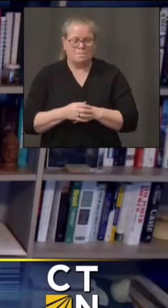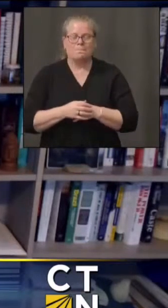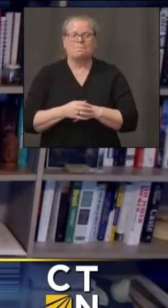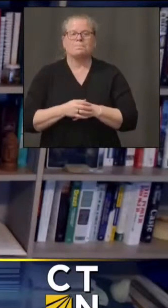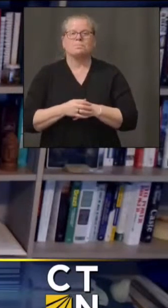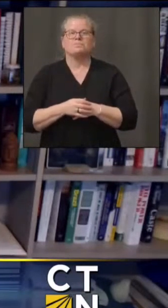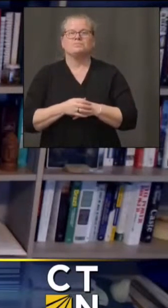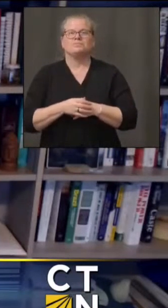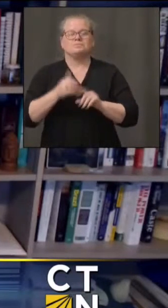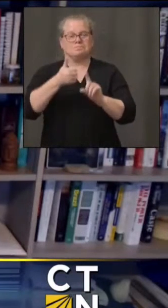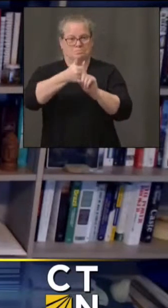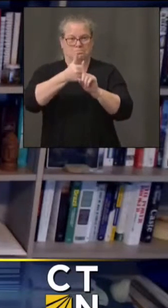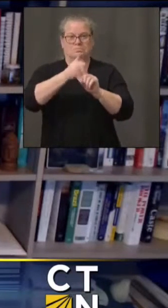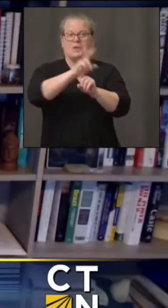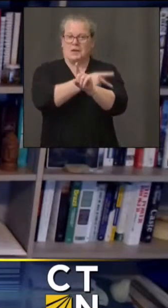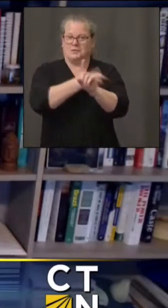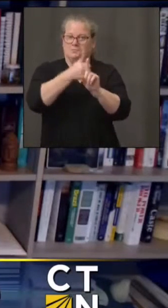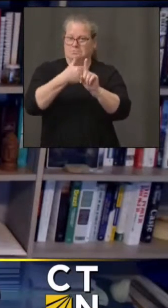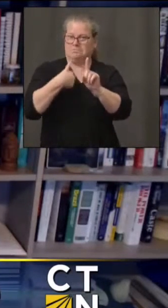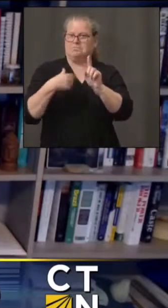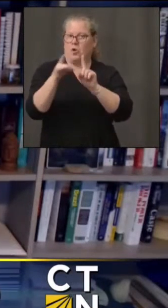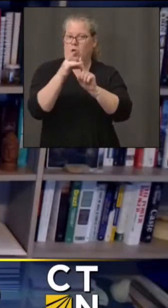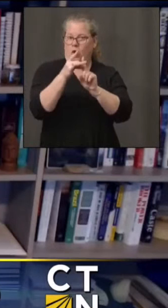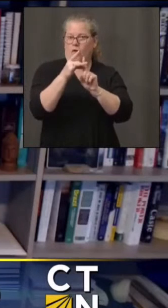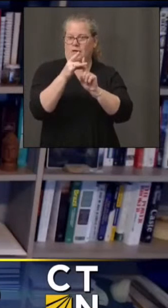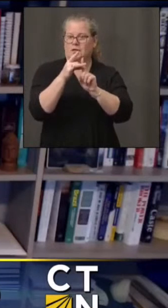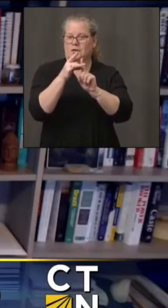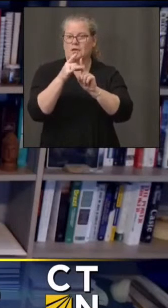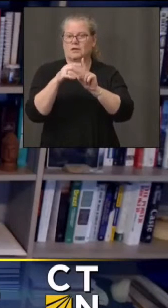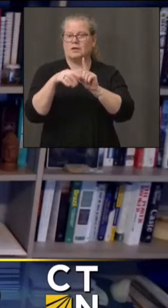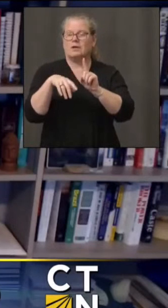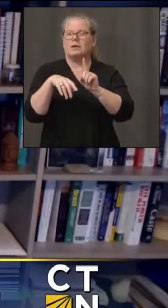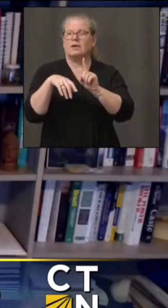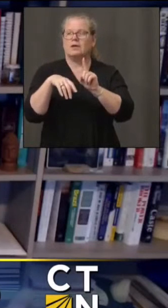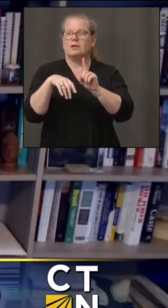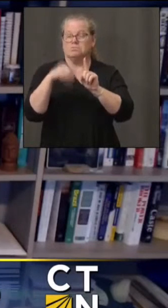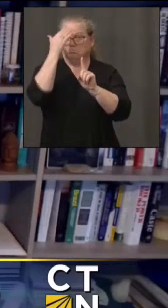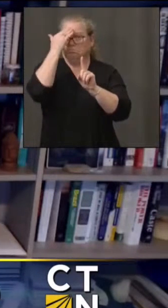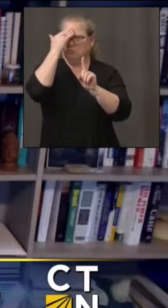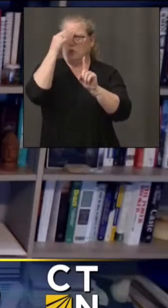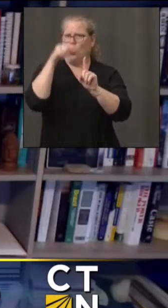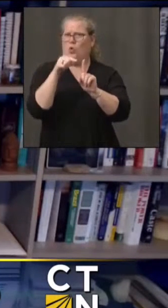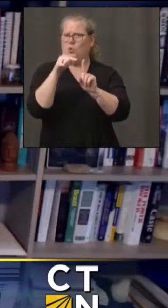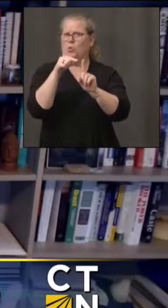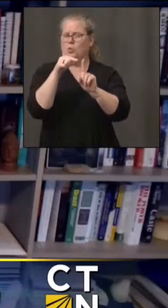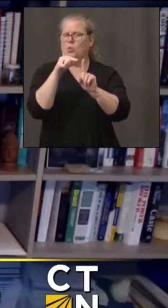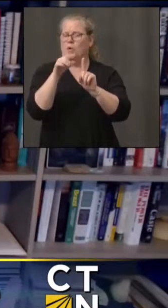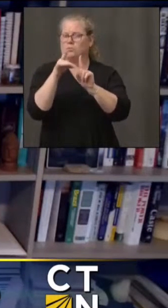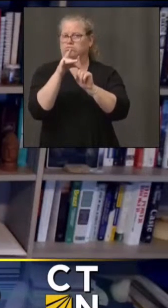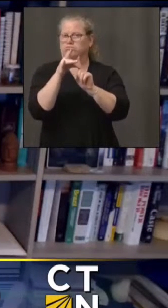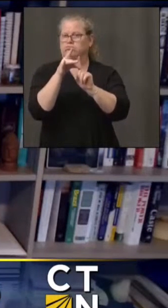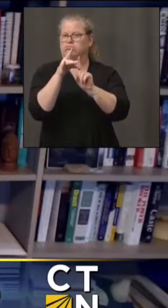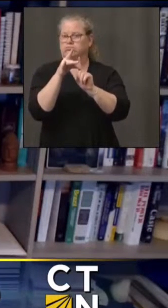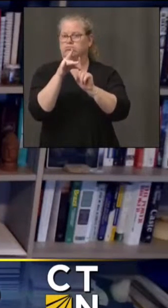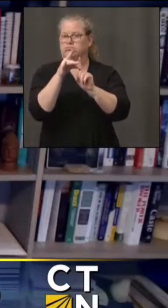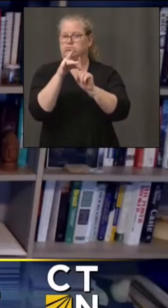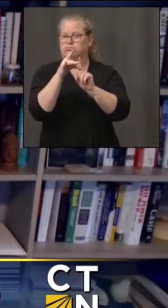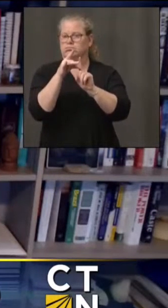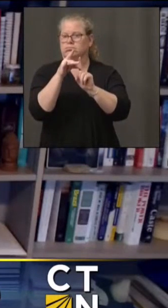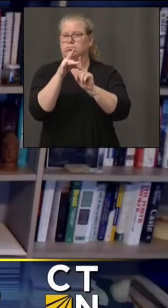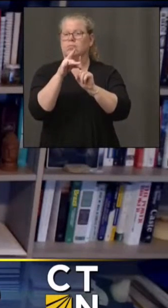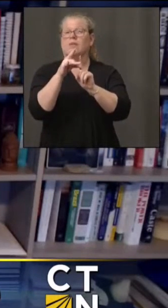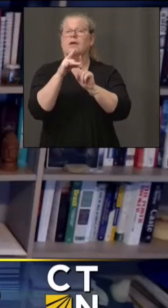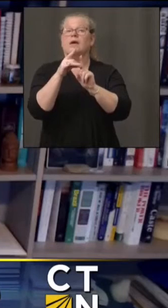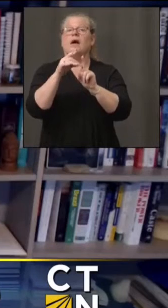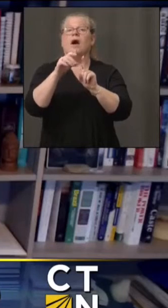had COVID, and no one in the family, got COVID, even though they were in the same household. And that